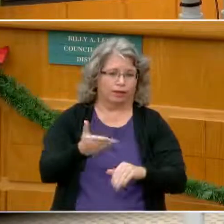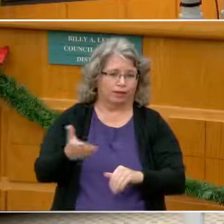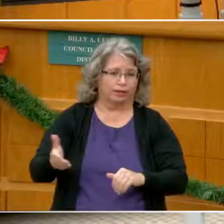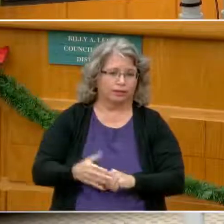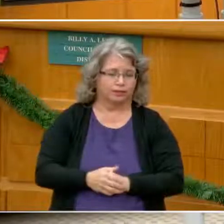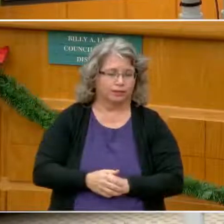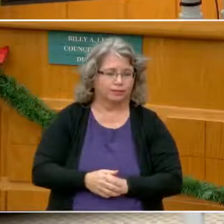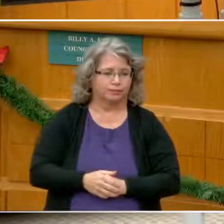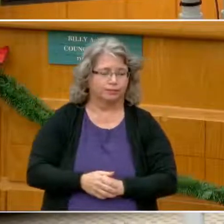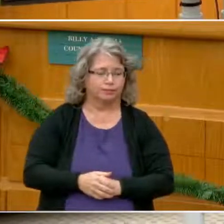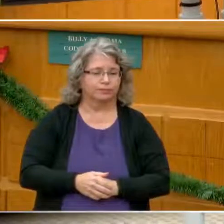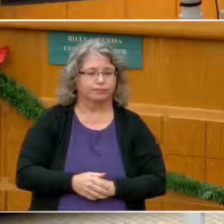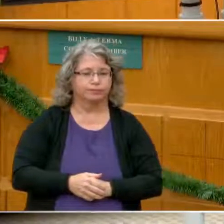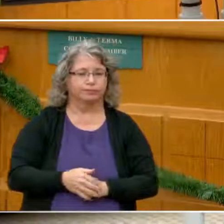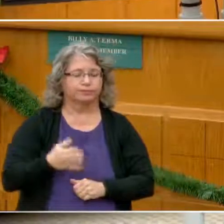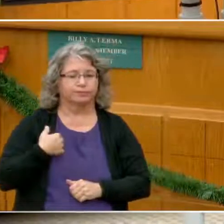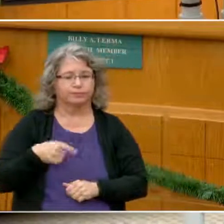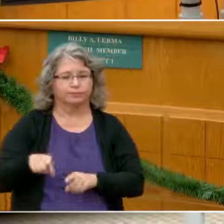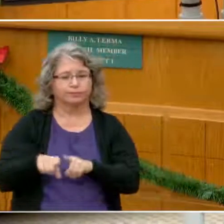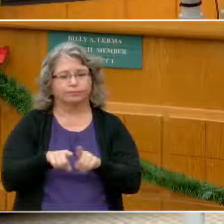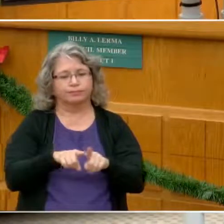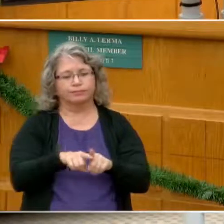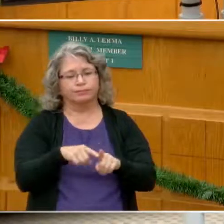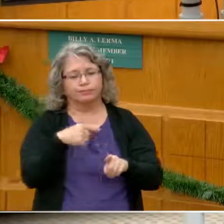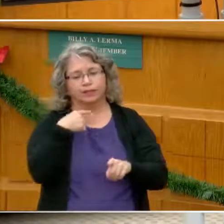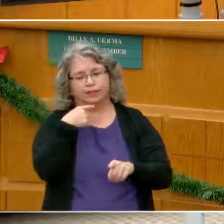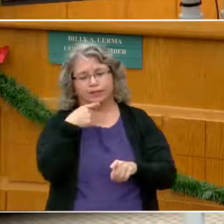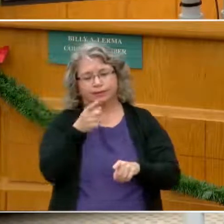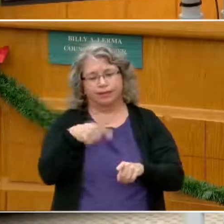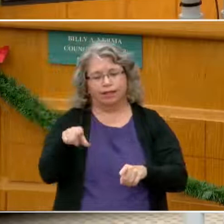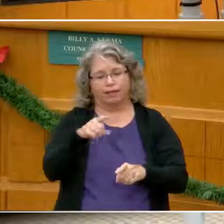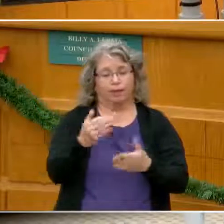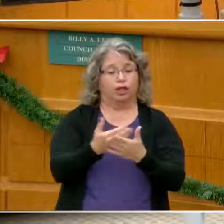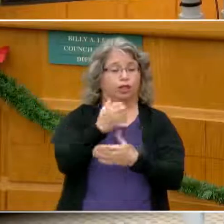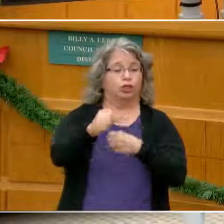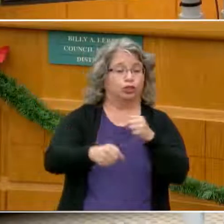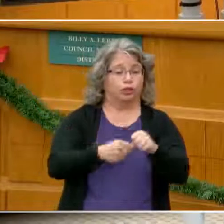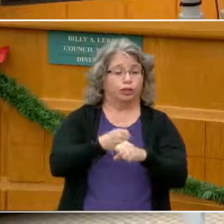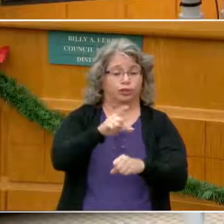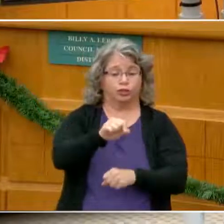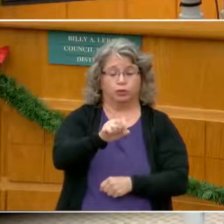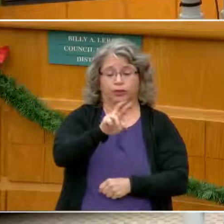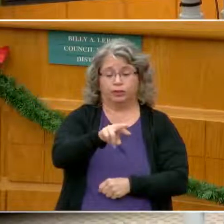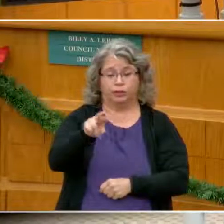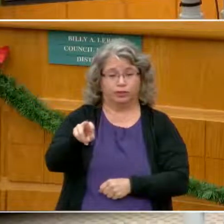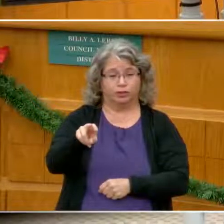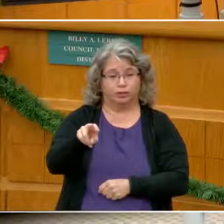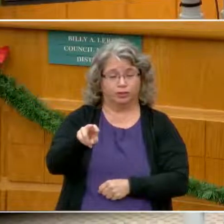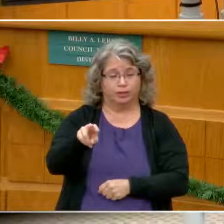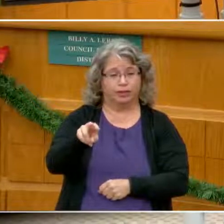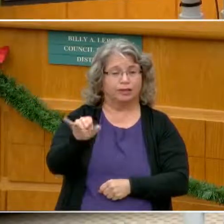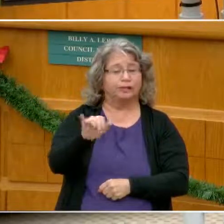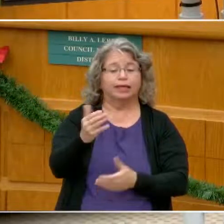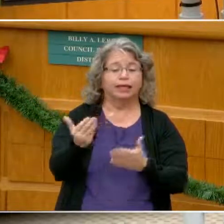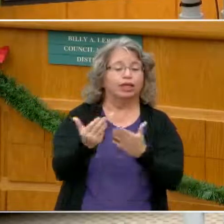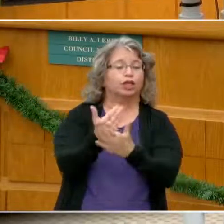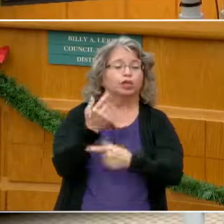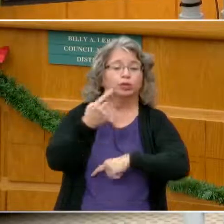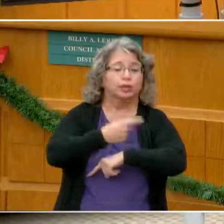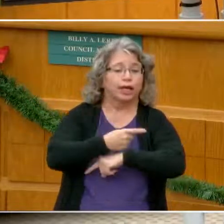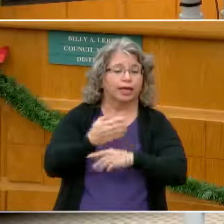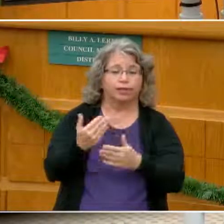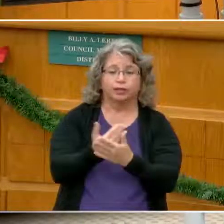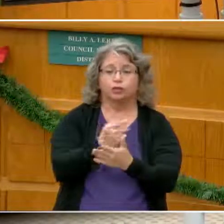to them that the new year, 2022, is like a new day. It's like a new beginning. And at